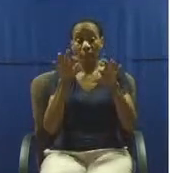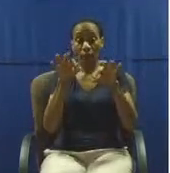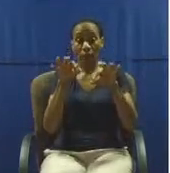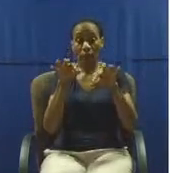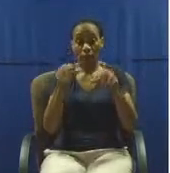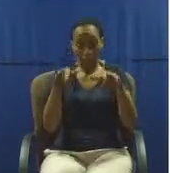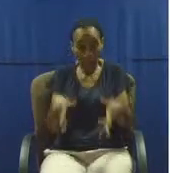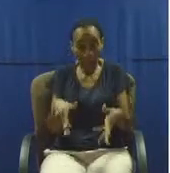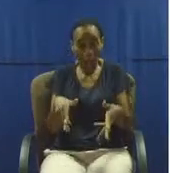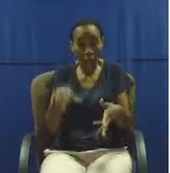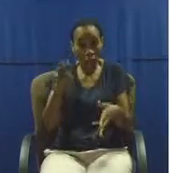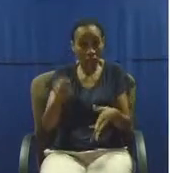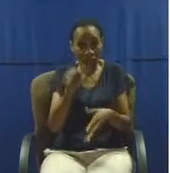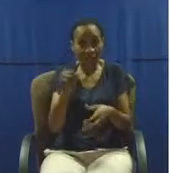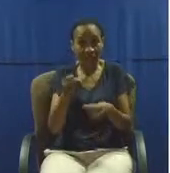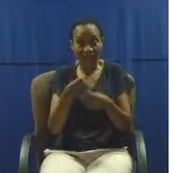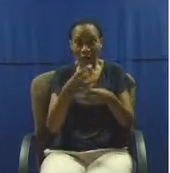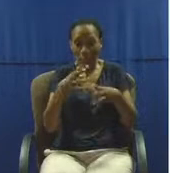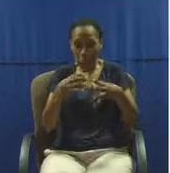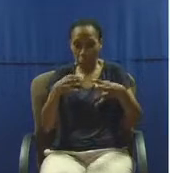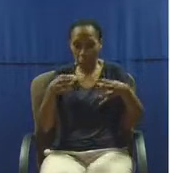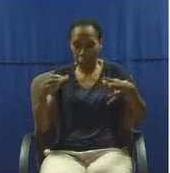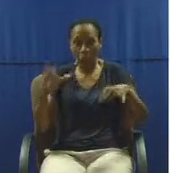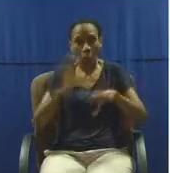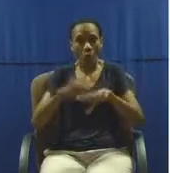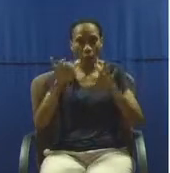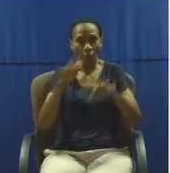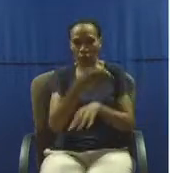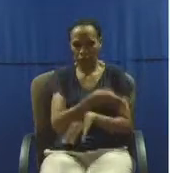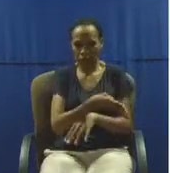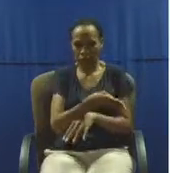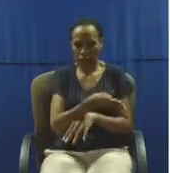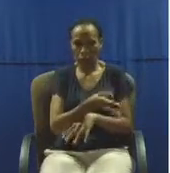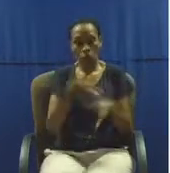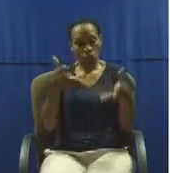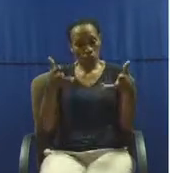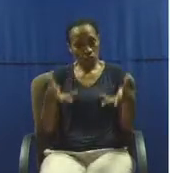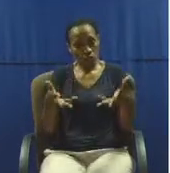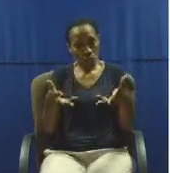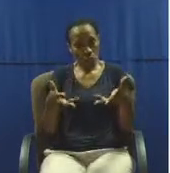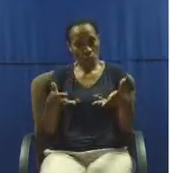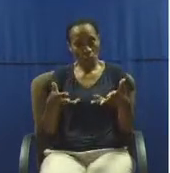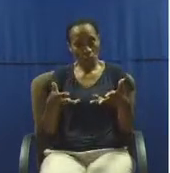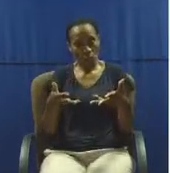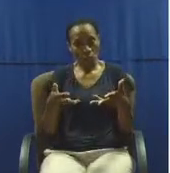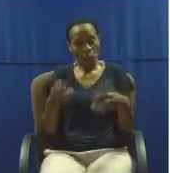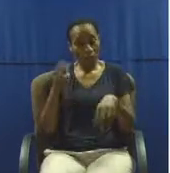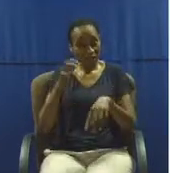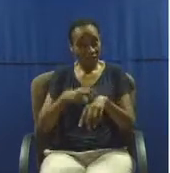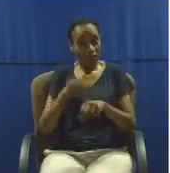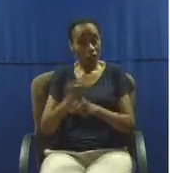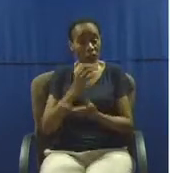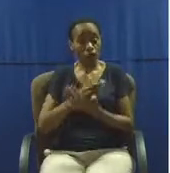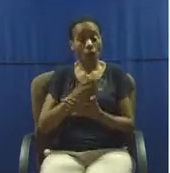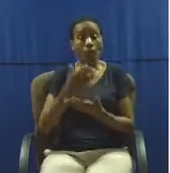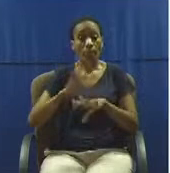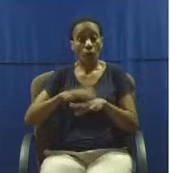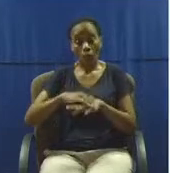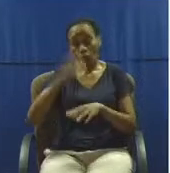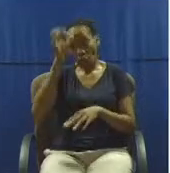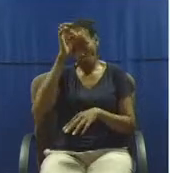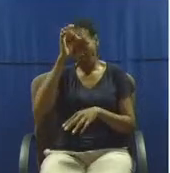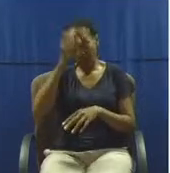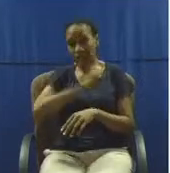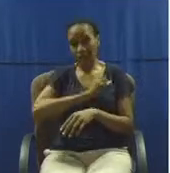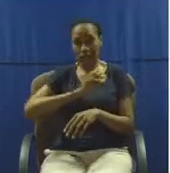over time, we have not lifted the numbers of our police, men and women, in